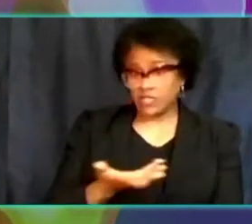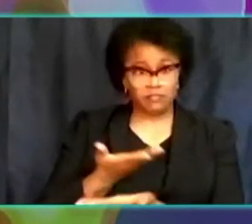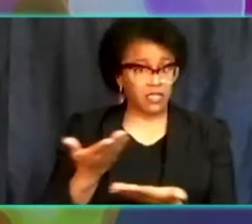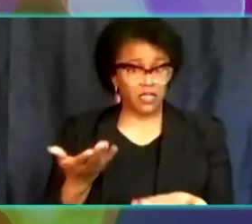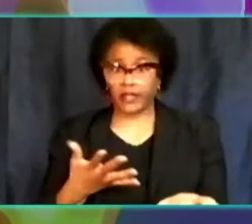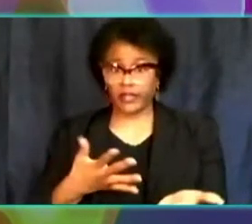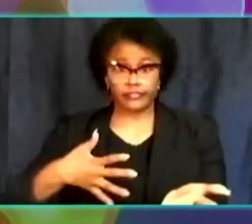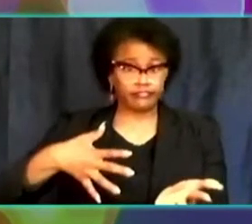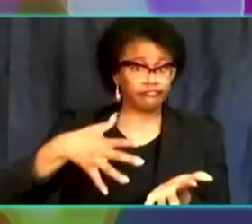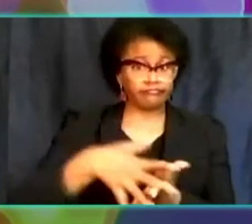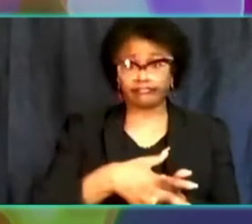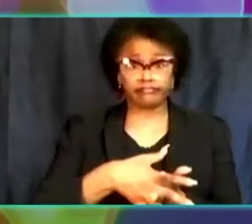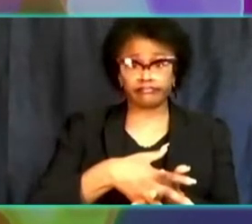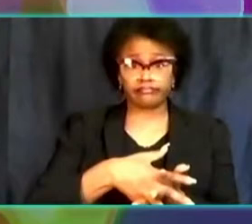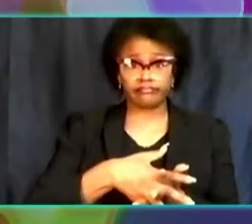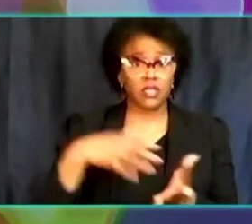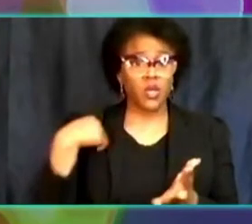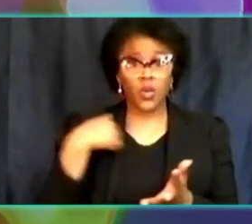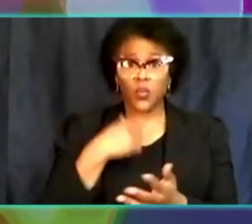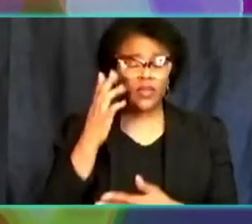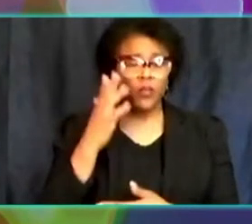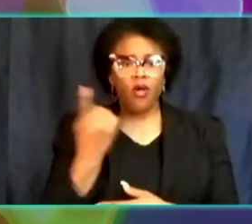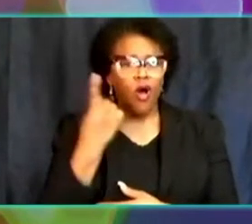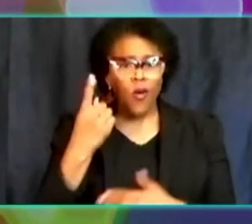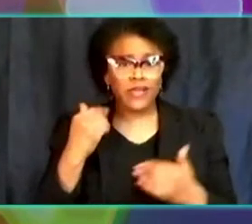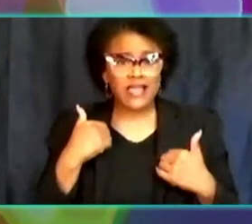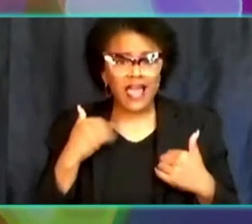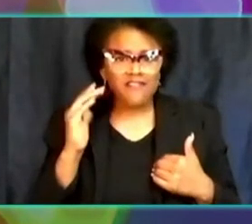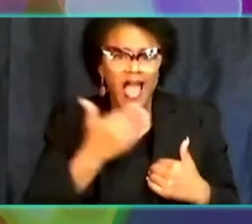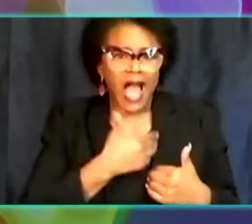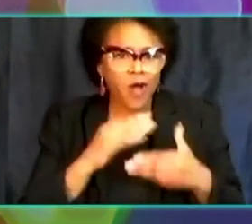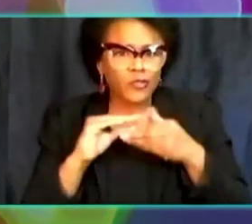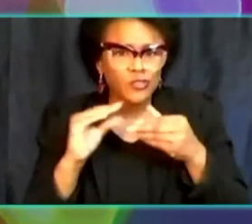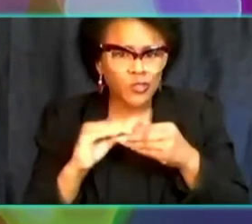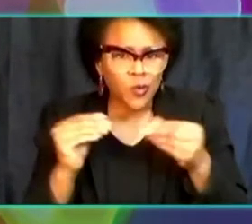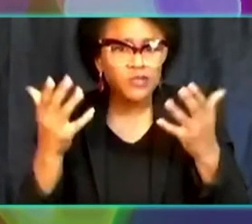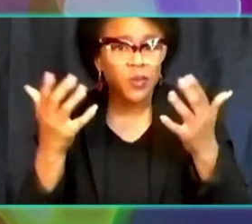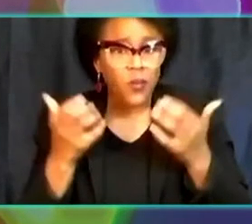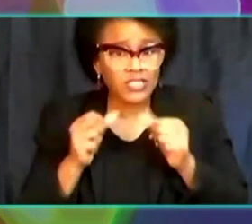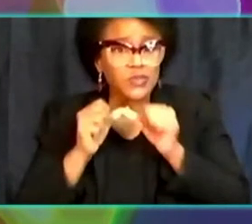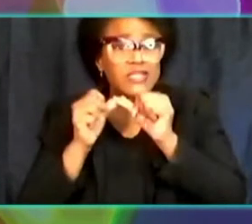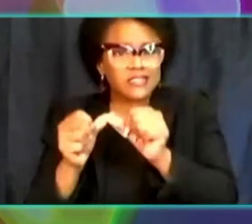have our stories. And so just want to continue to see us